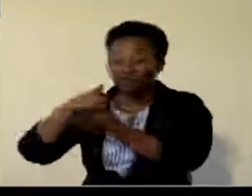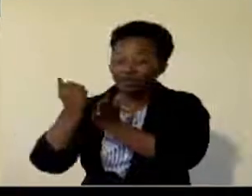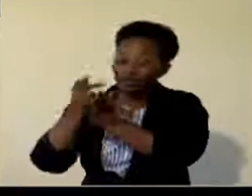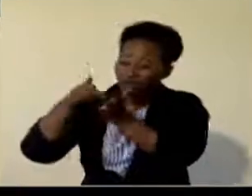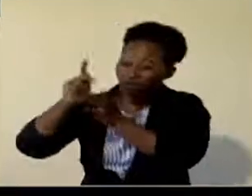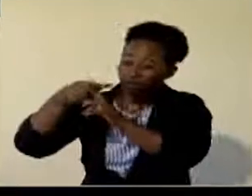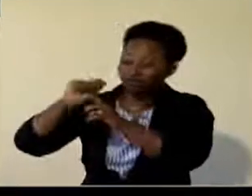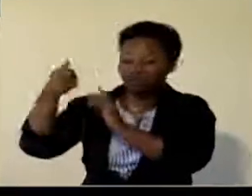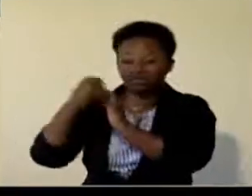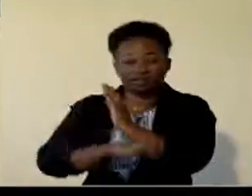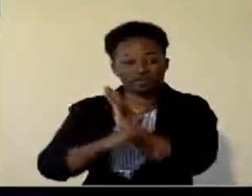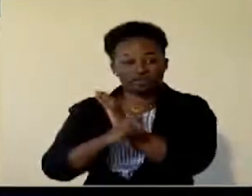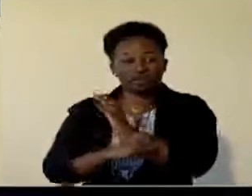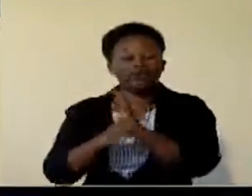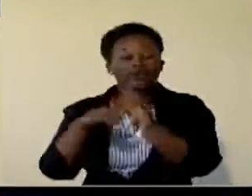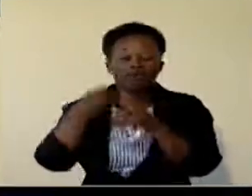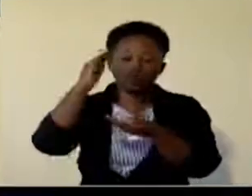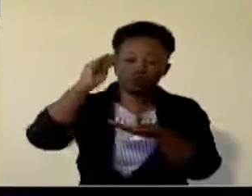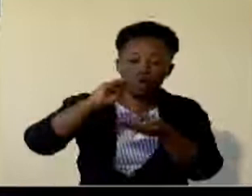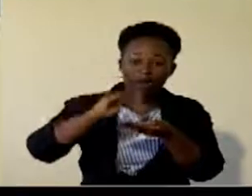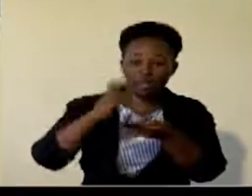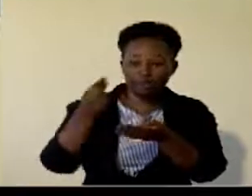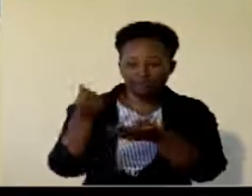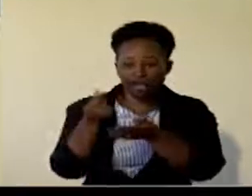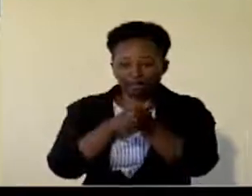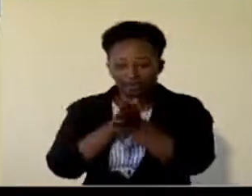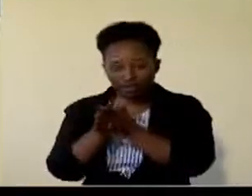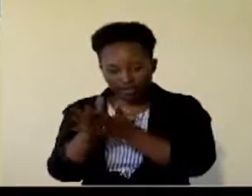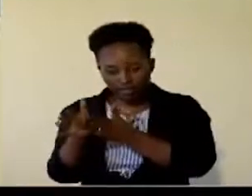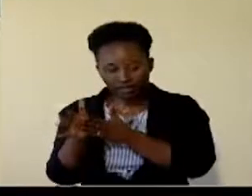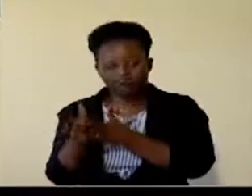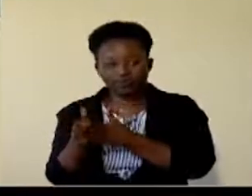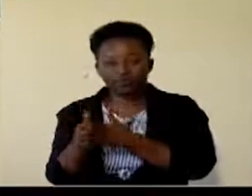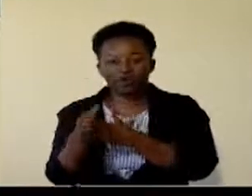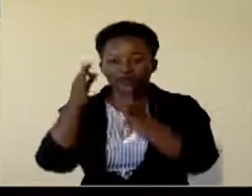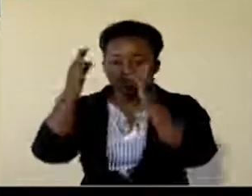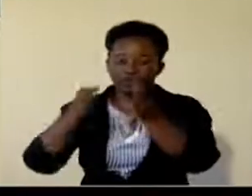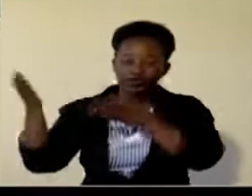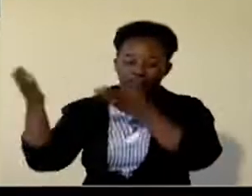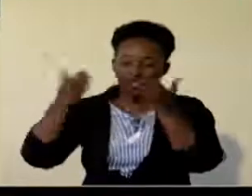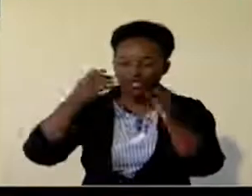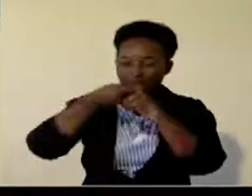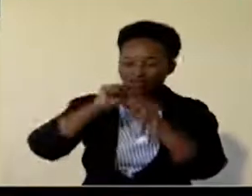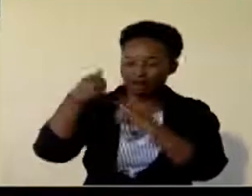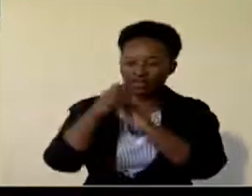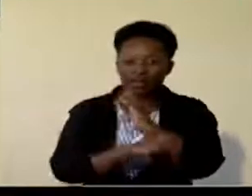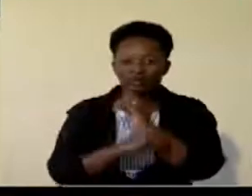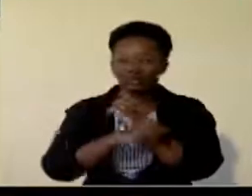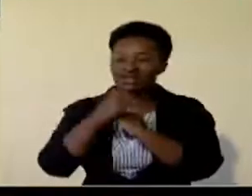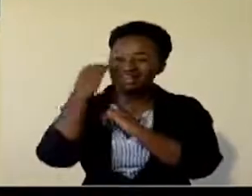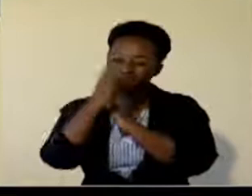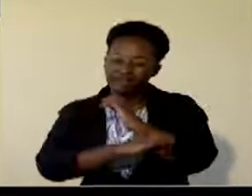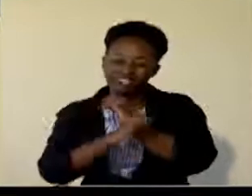other countries. Now, in order to reduce expenditure on goods imported from other countries, if a